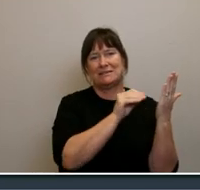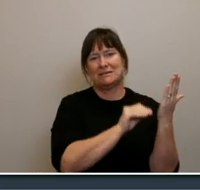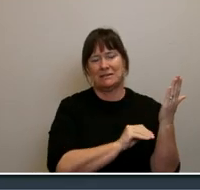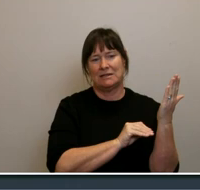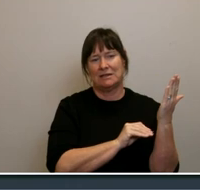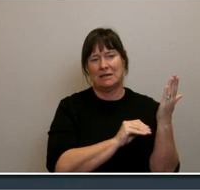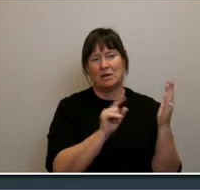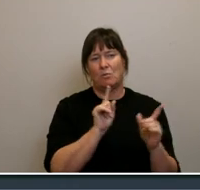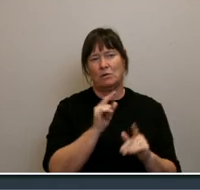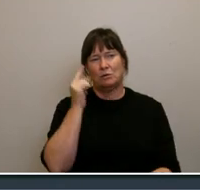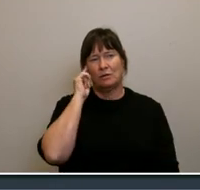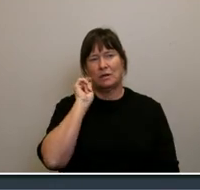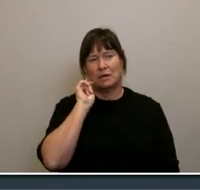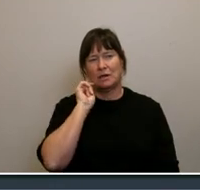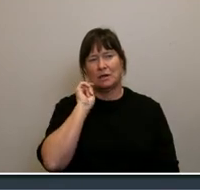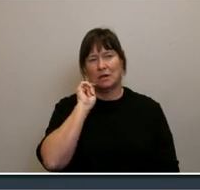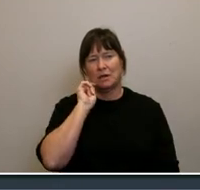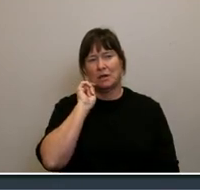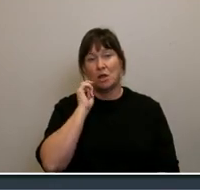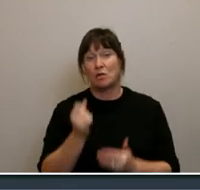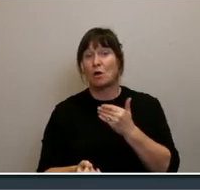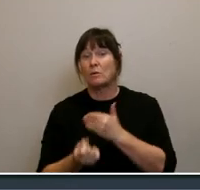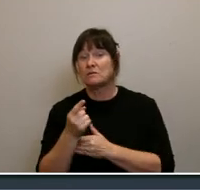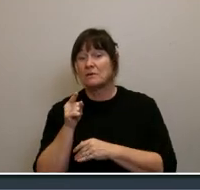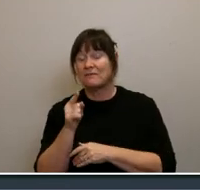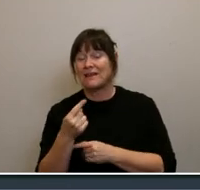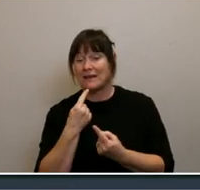think the consequences of that GIS data being